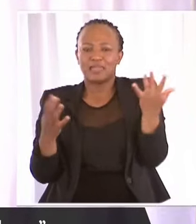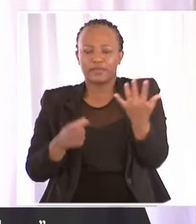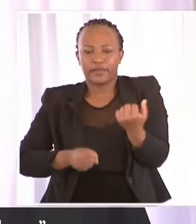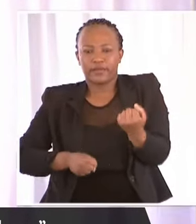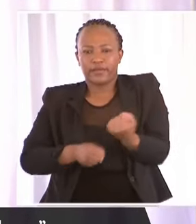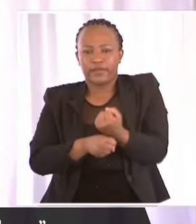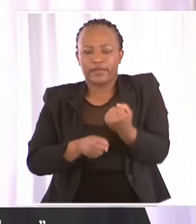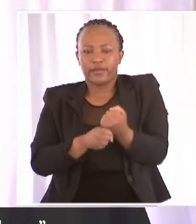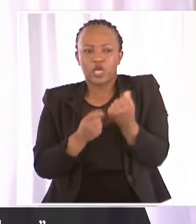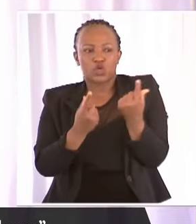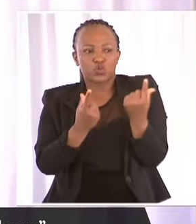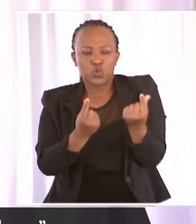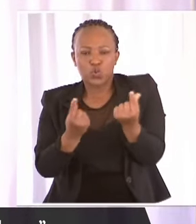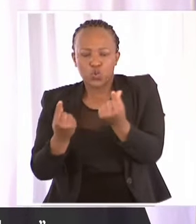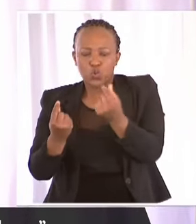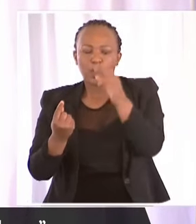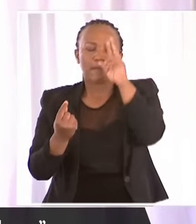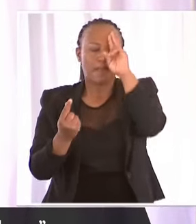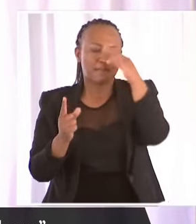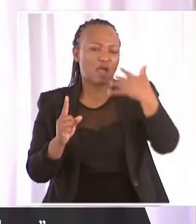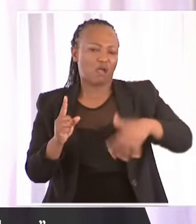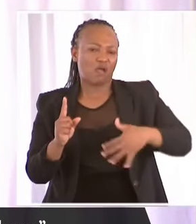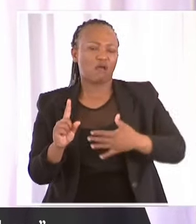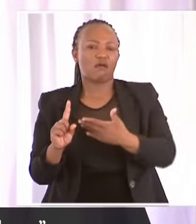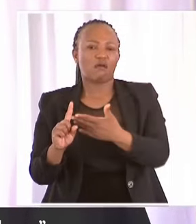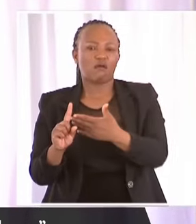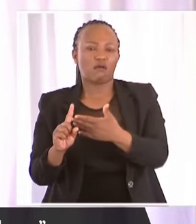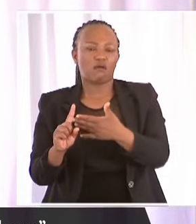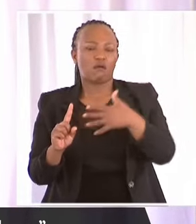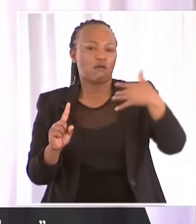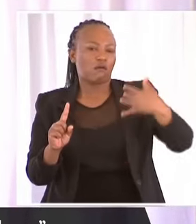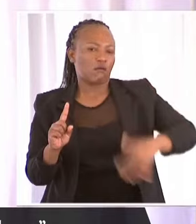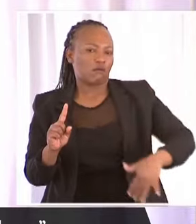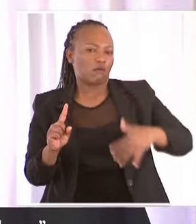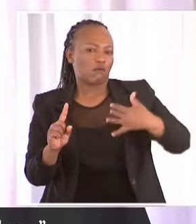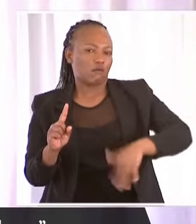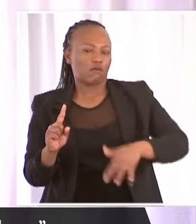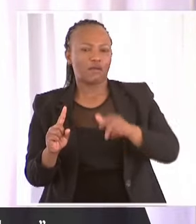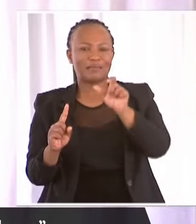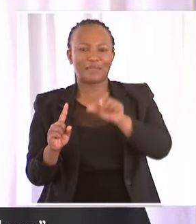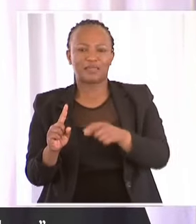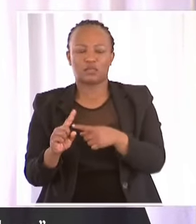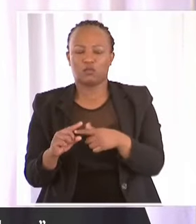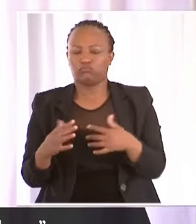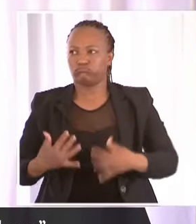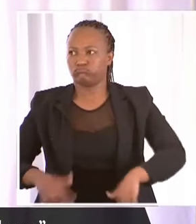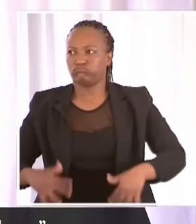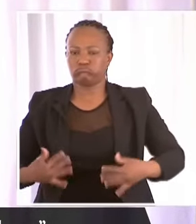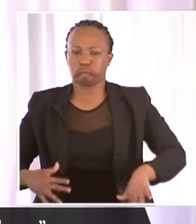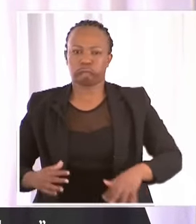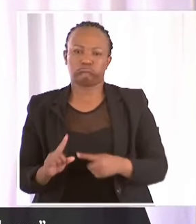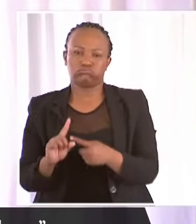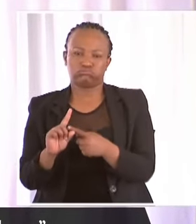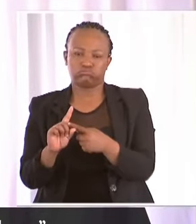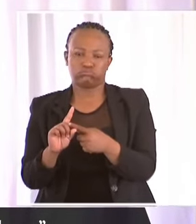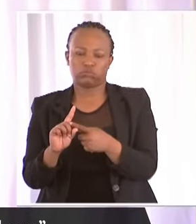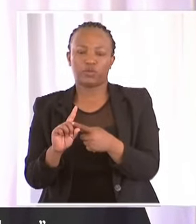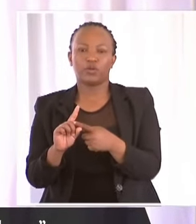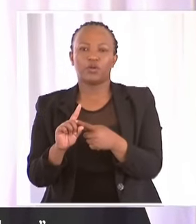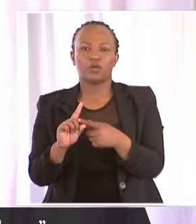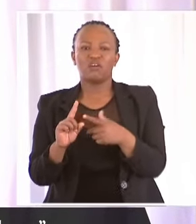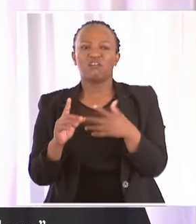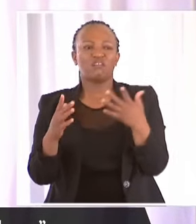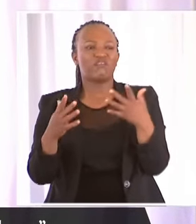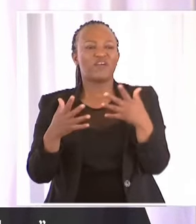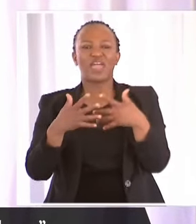Aziz had. He was a remarkable individual who stood at the